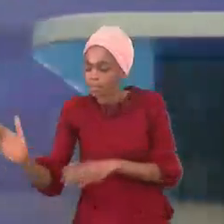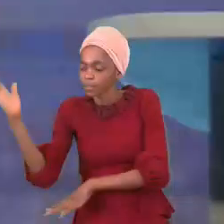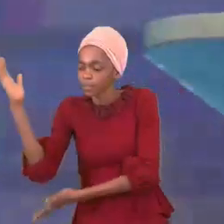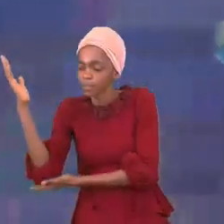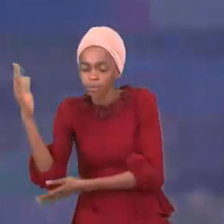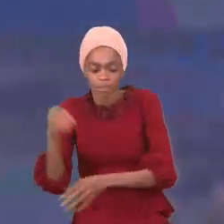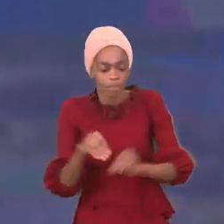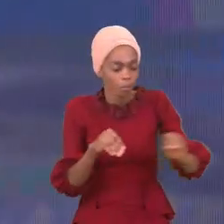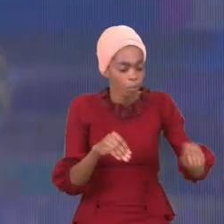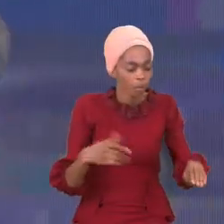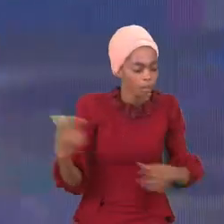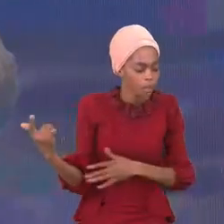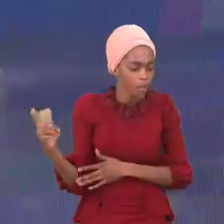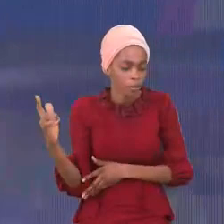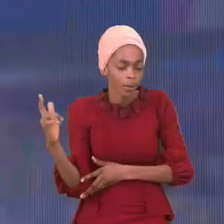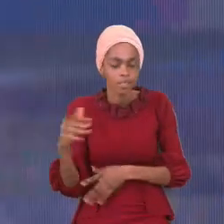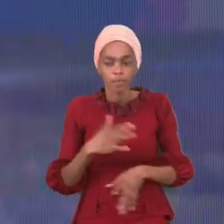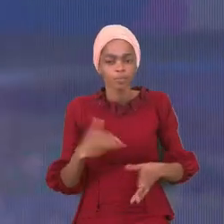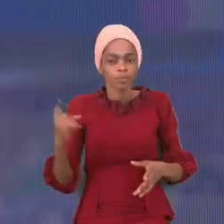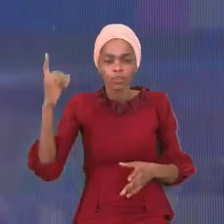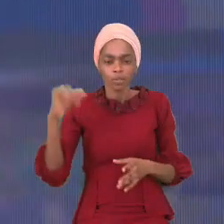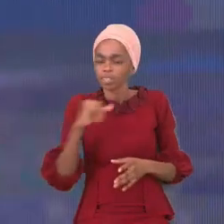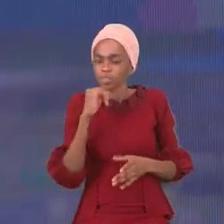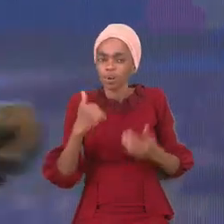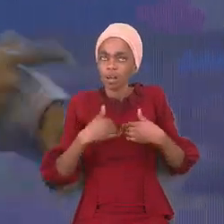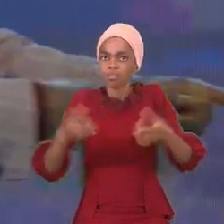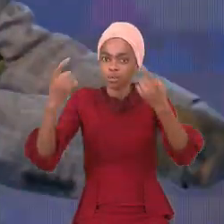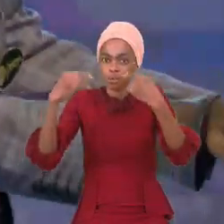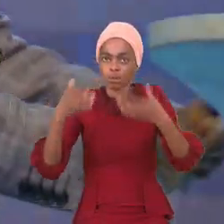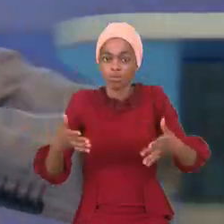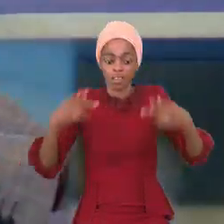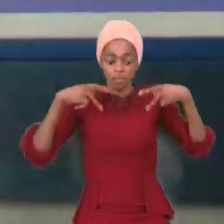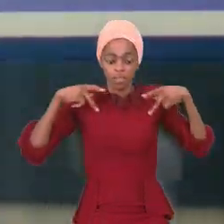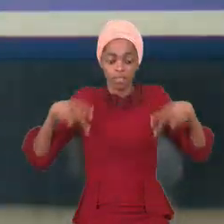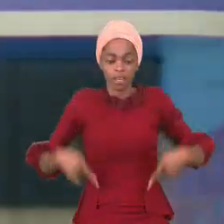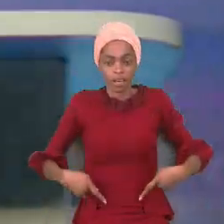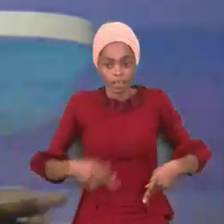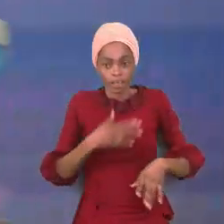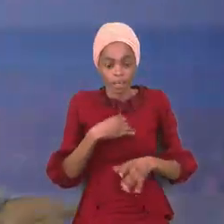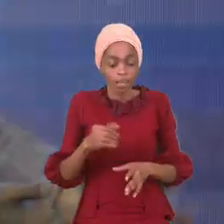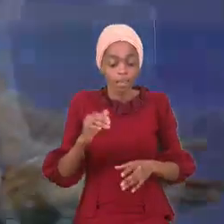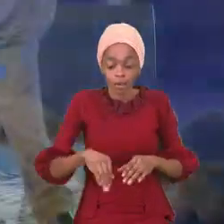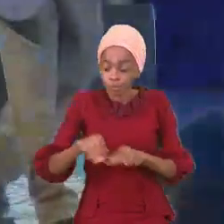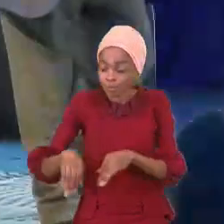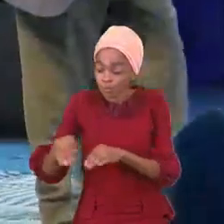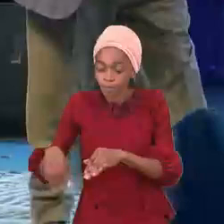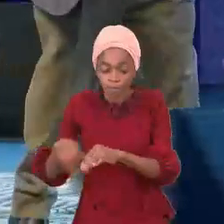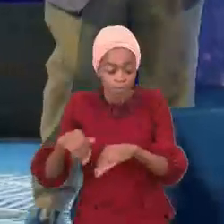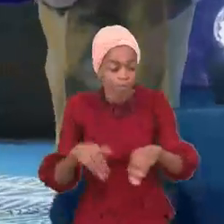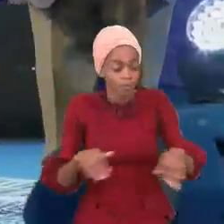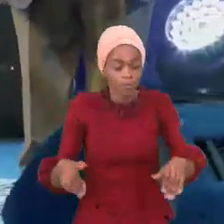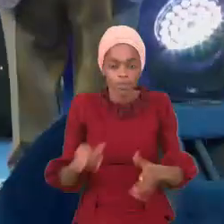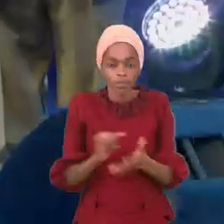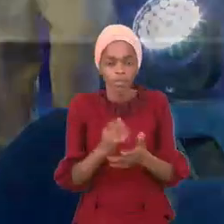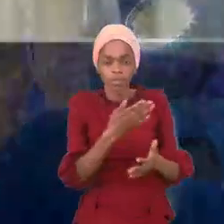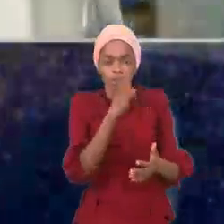plant grass. He did not have to come here physically and dig and dig so that there will be